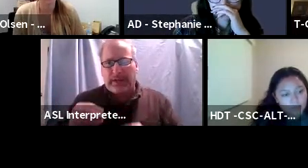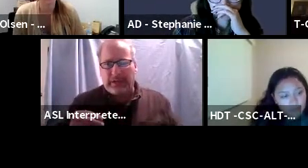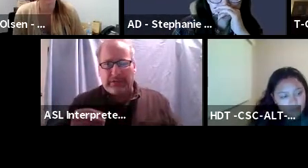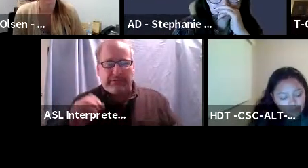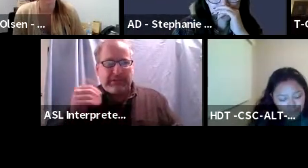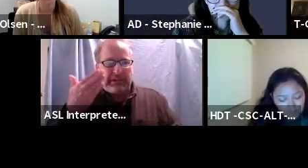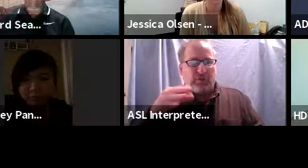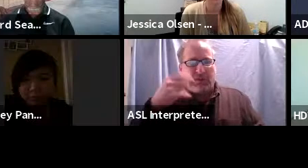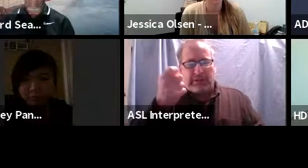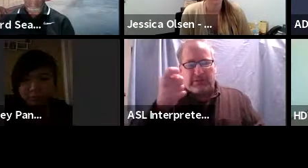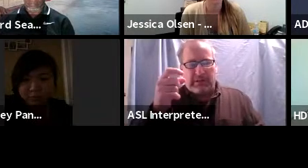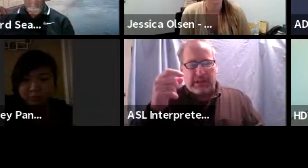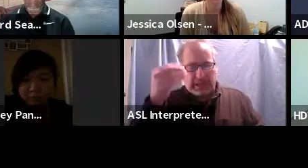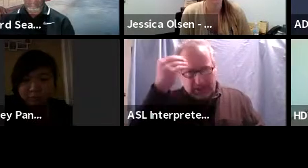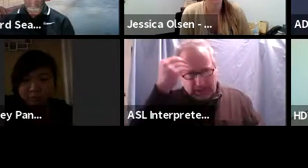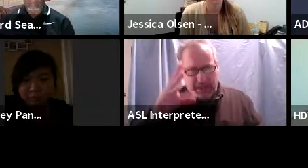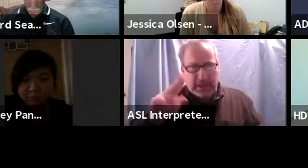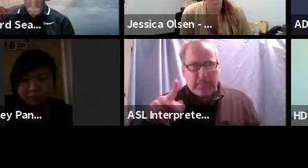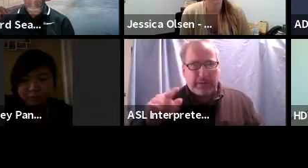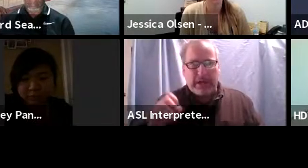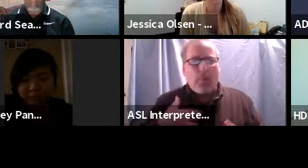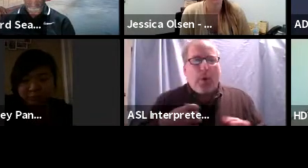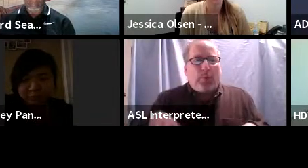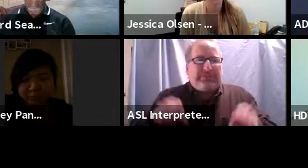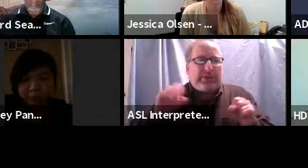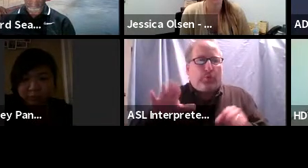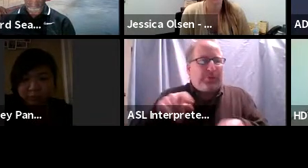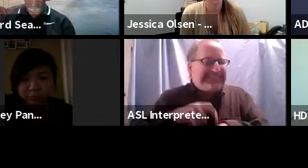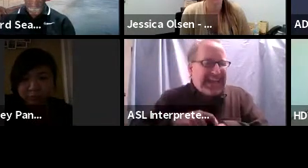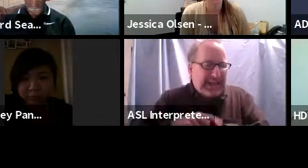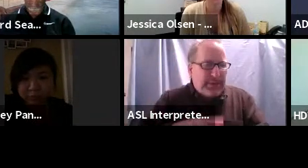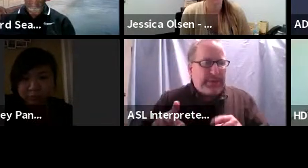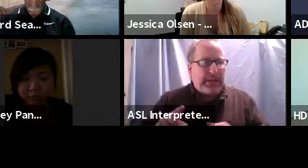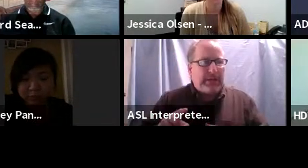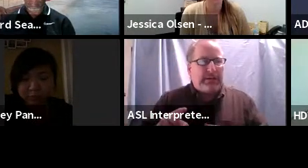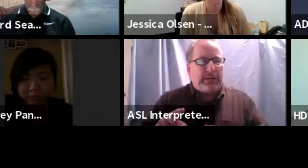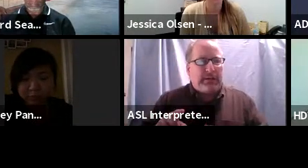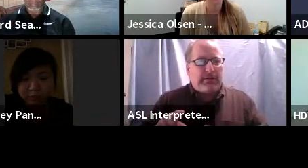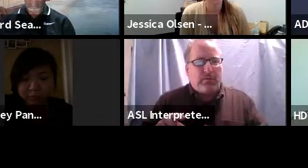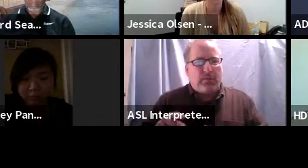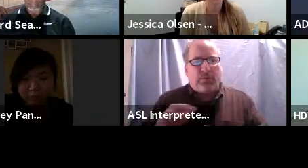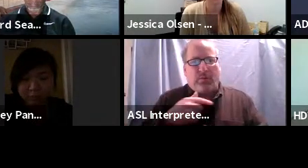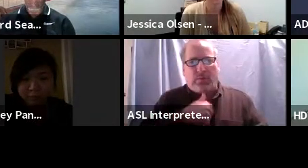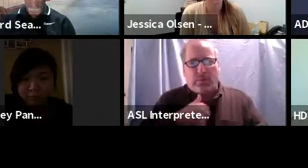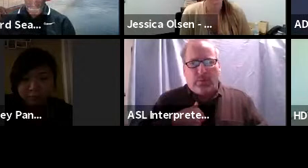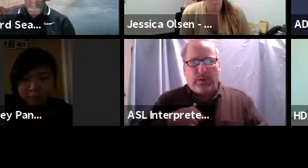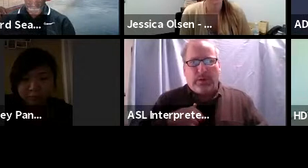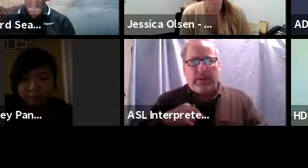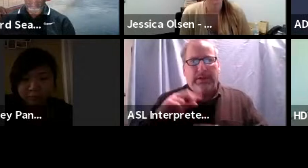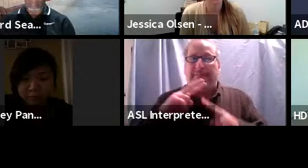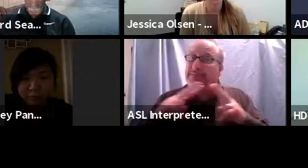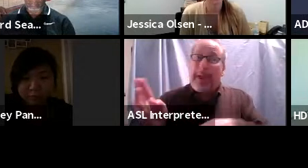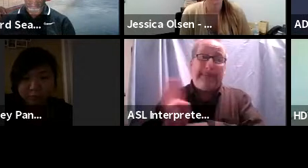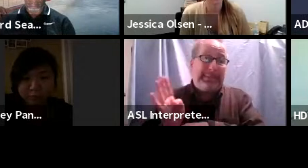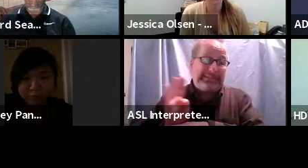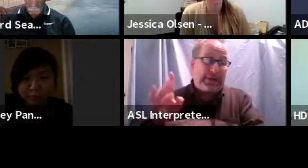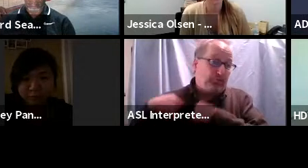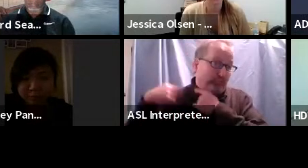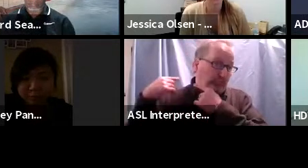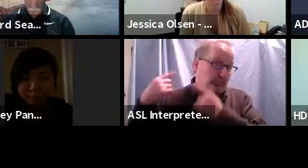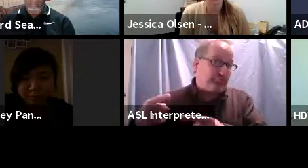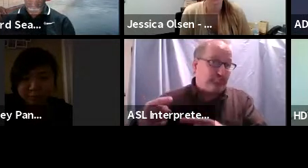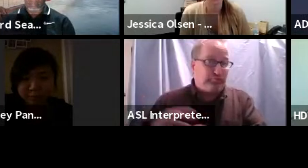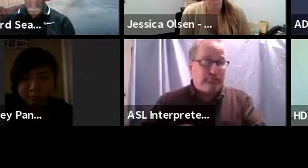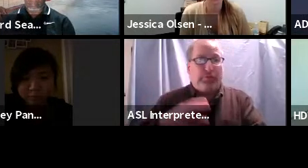quick update, don't want to take any more time from tonight, but we've been quite busy. Just